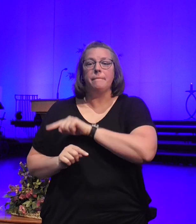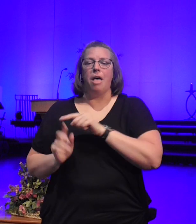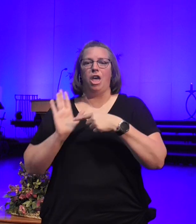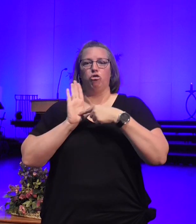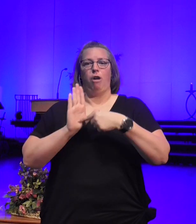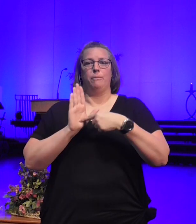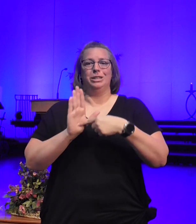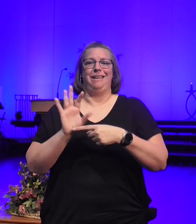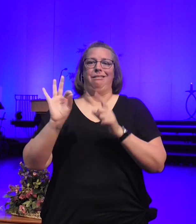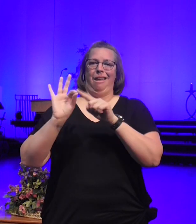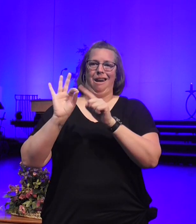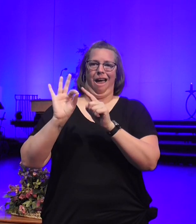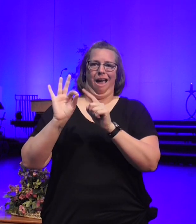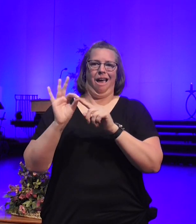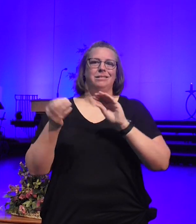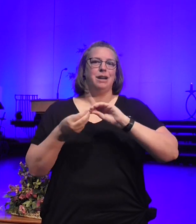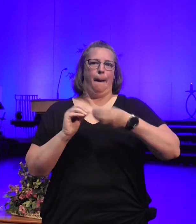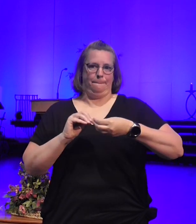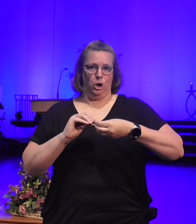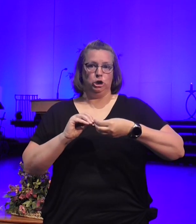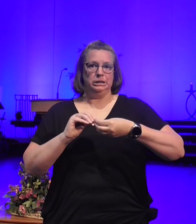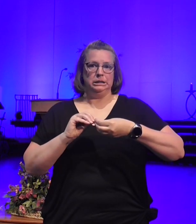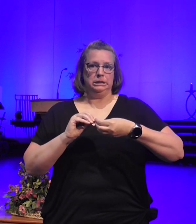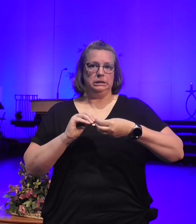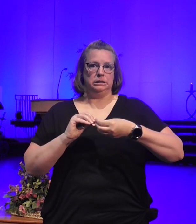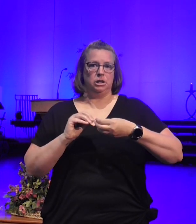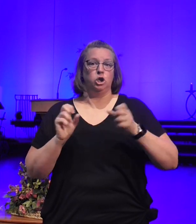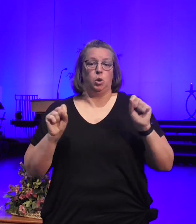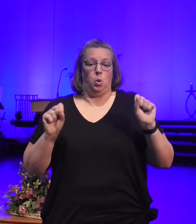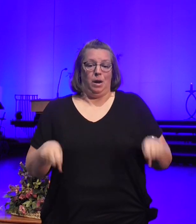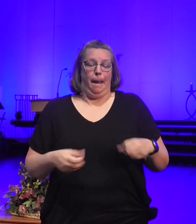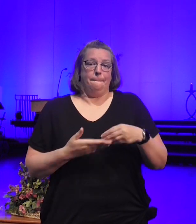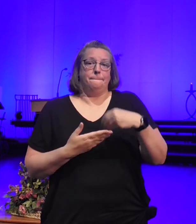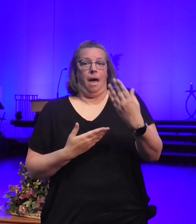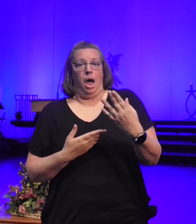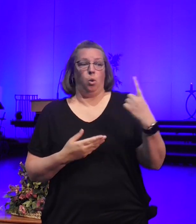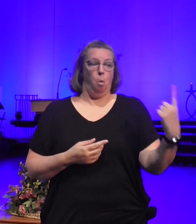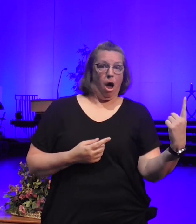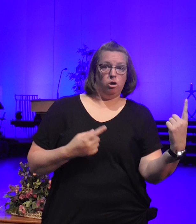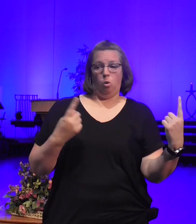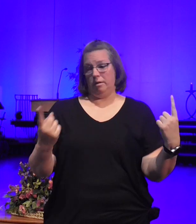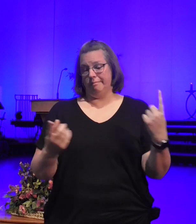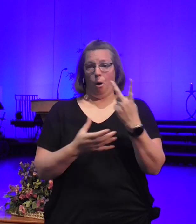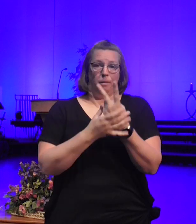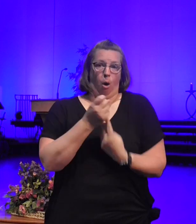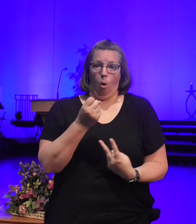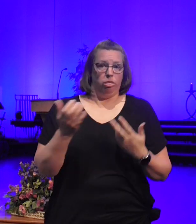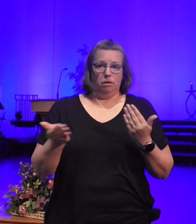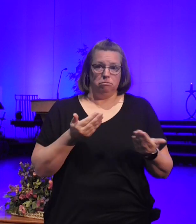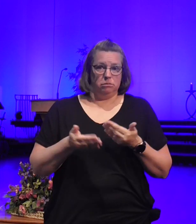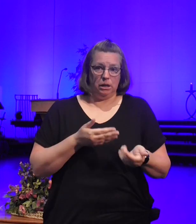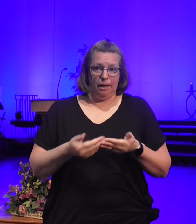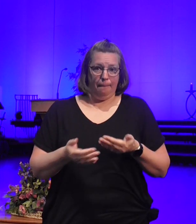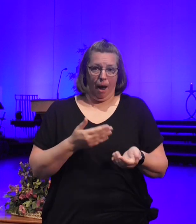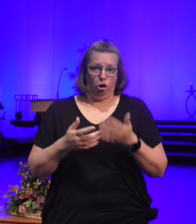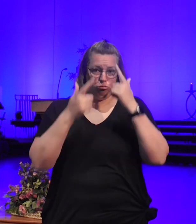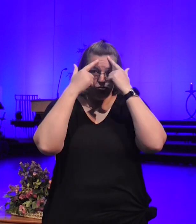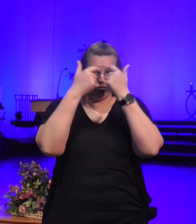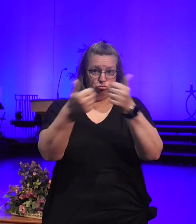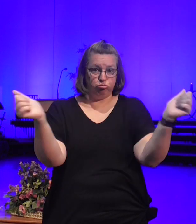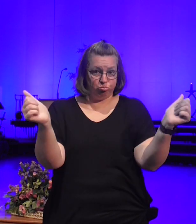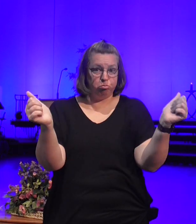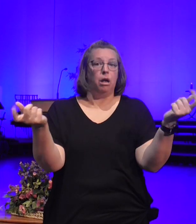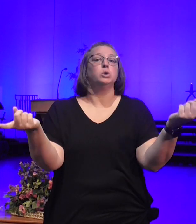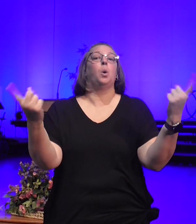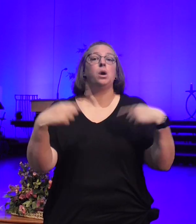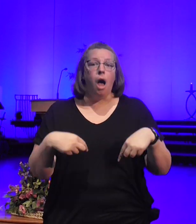in the Enneagram to discover more about ourselves. You can buy either one or the other of the sessions or come to both of them. But I hope that you will consider being